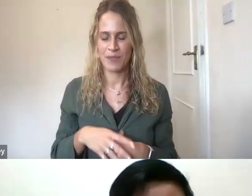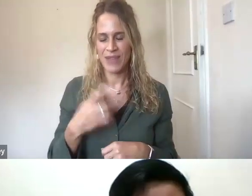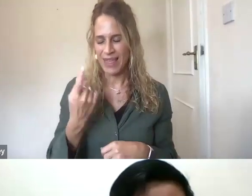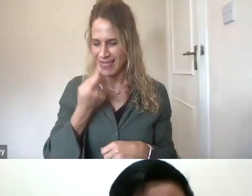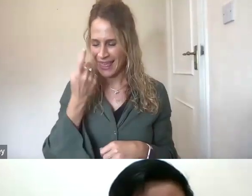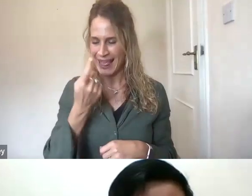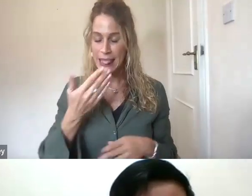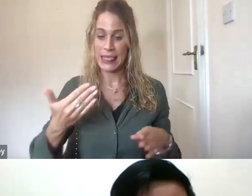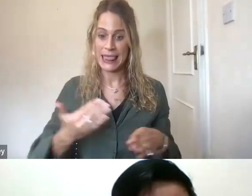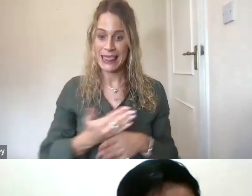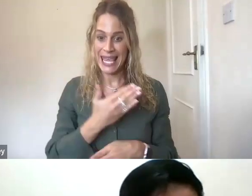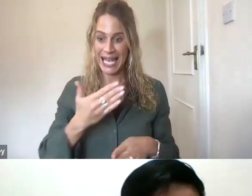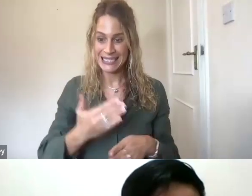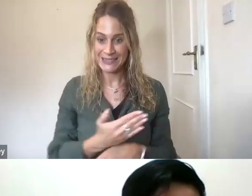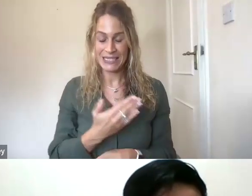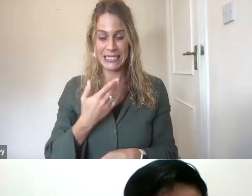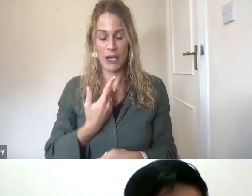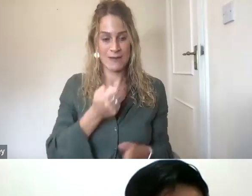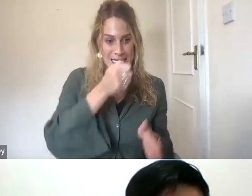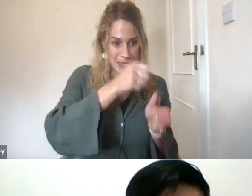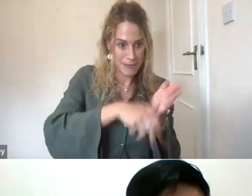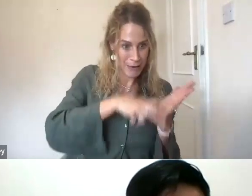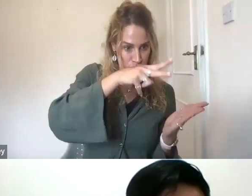mere act of experiencing one poem,